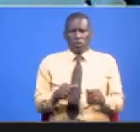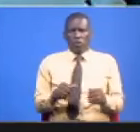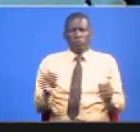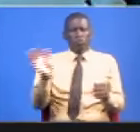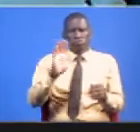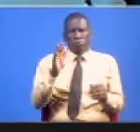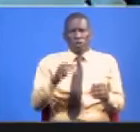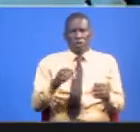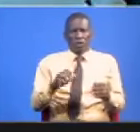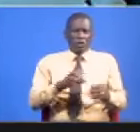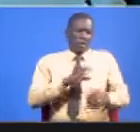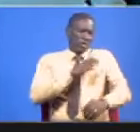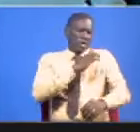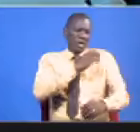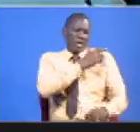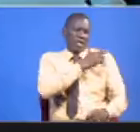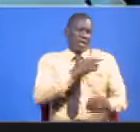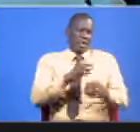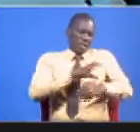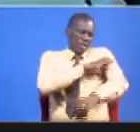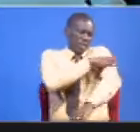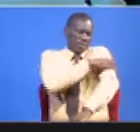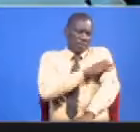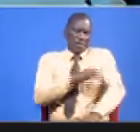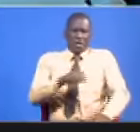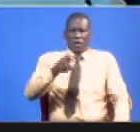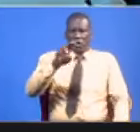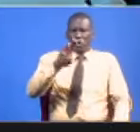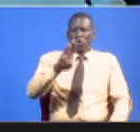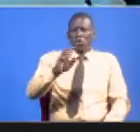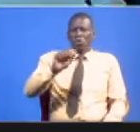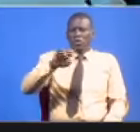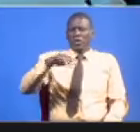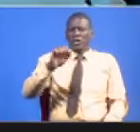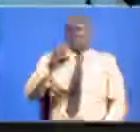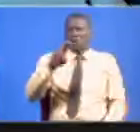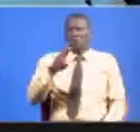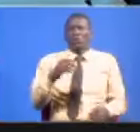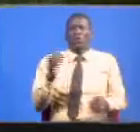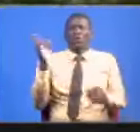hodha Elizabeth Njau, ambaye amemalizia hatamu yake ya mwaka mmoja uongozi.